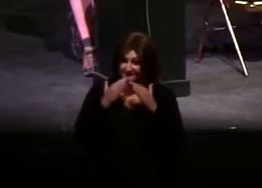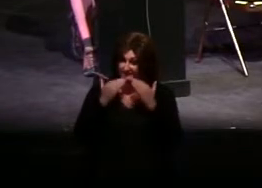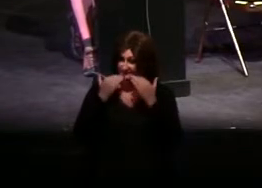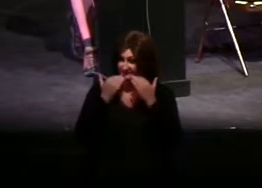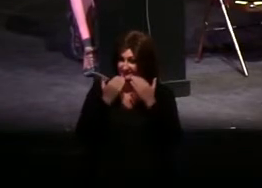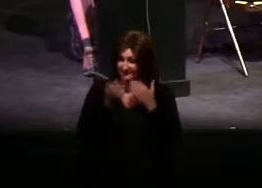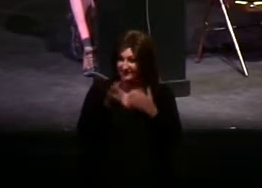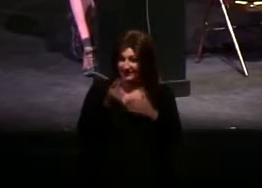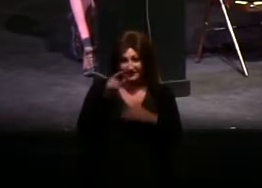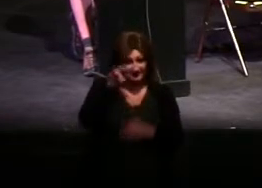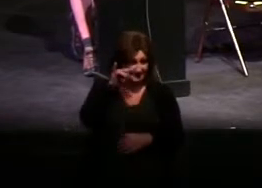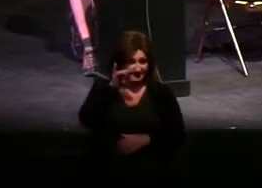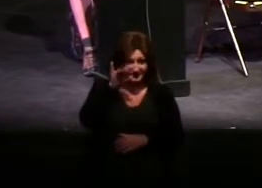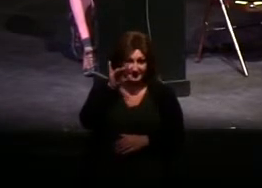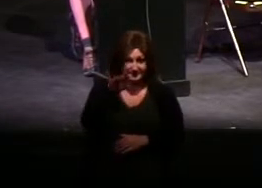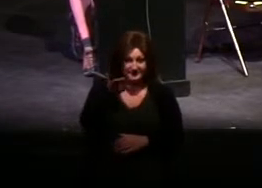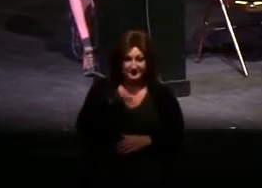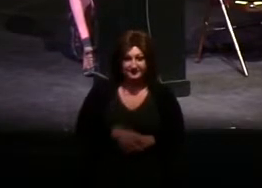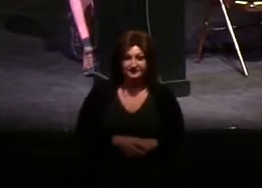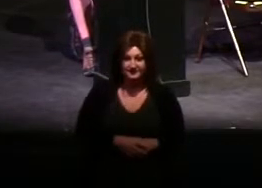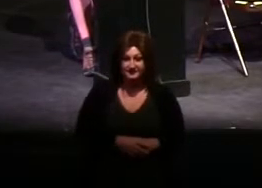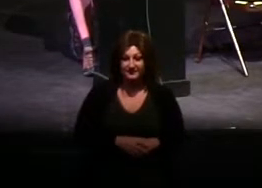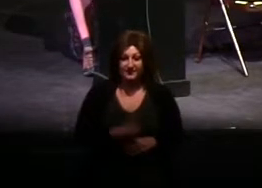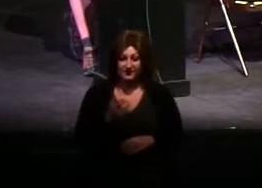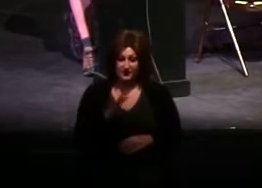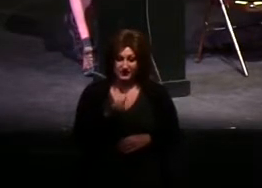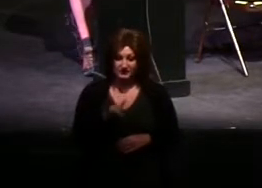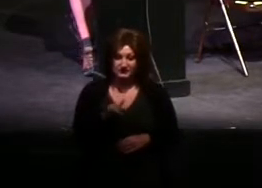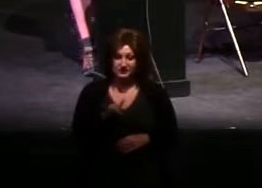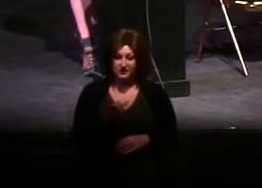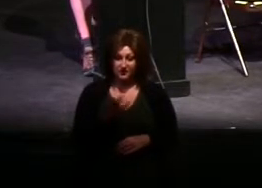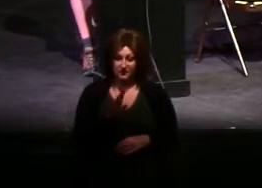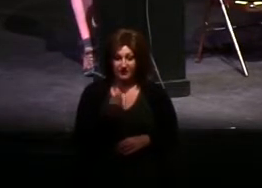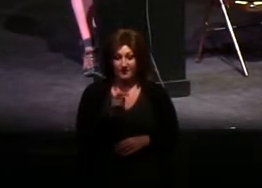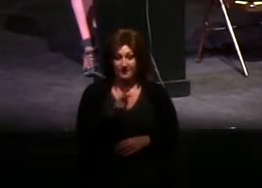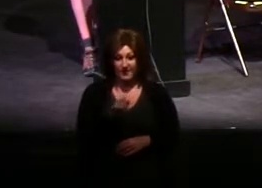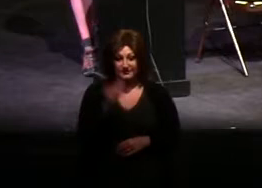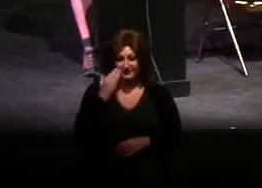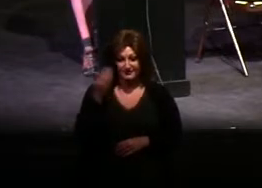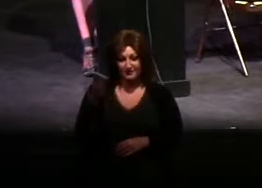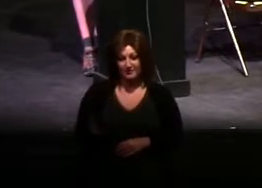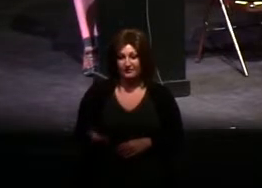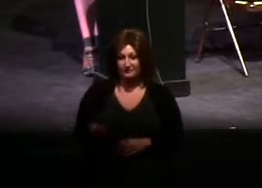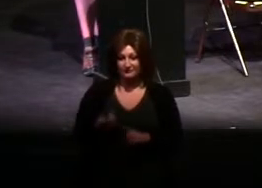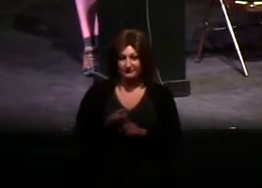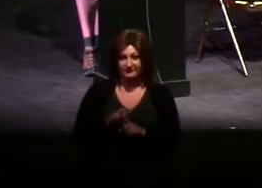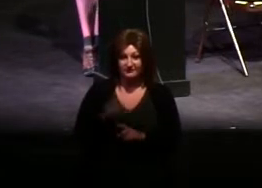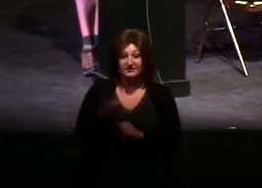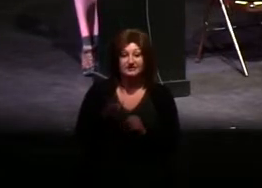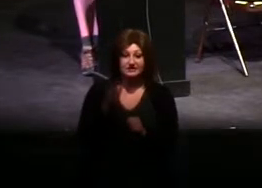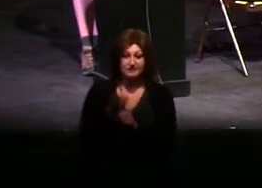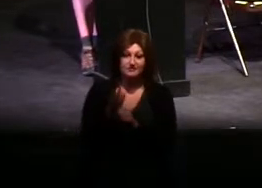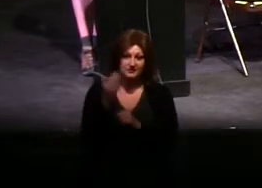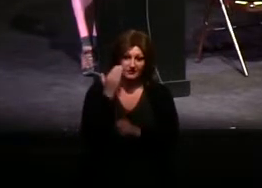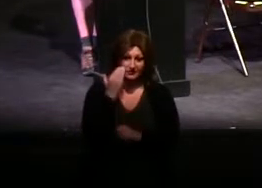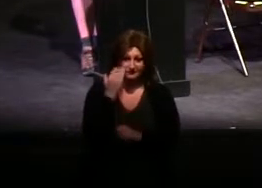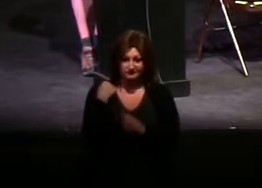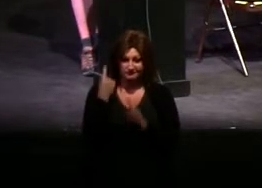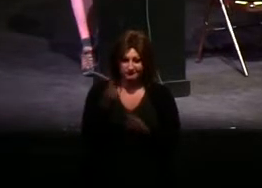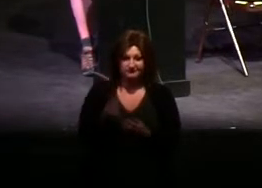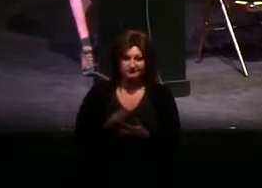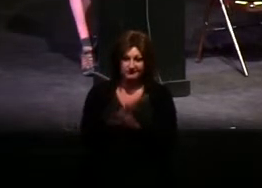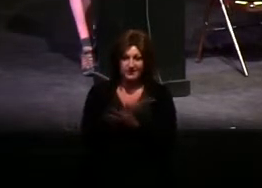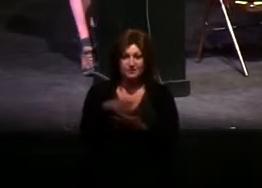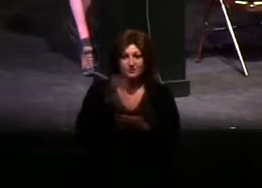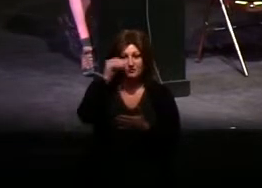a little flirtatiously. Cheryl Banks had known Keita Traore for 7 years, since he was a